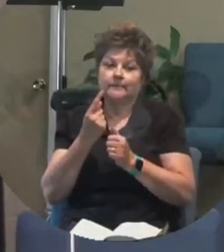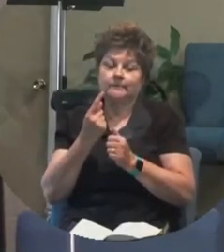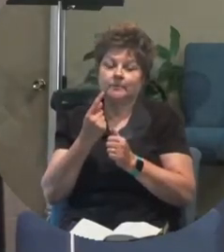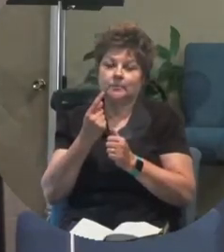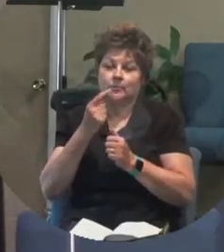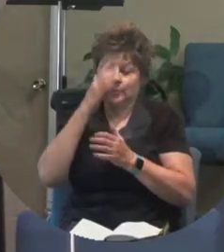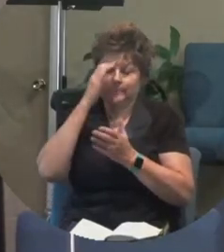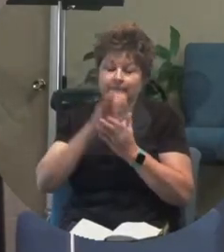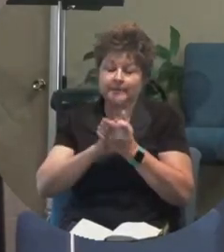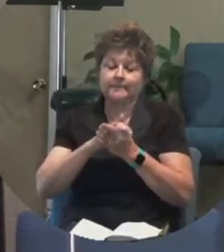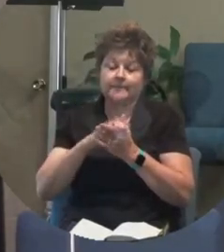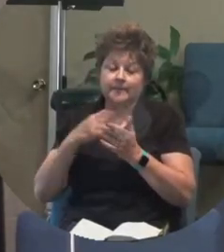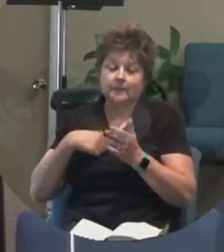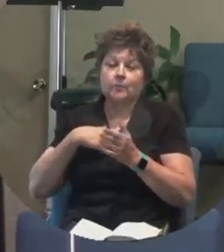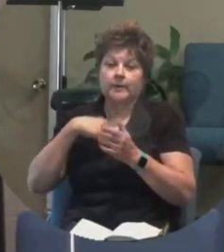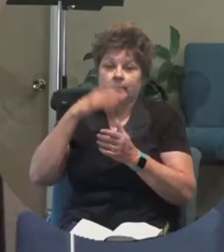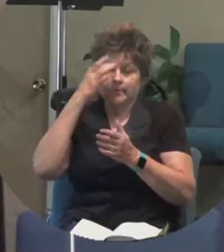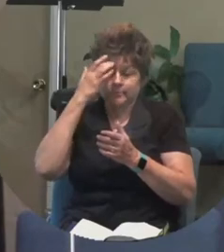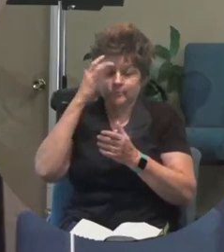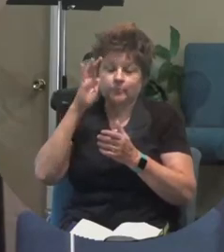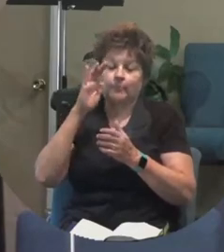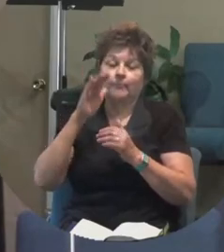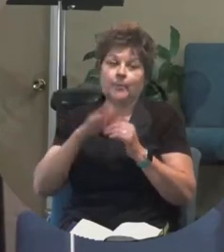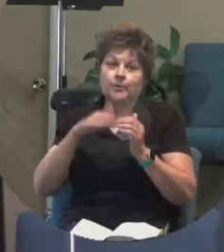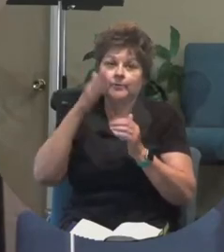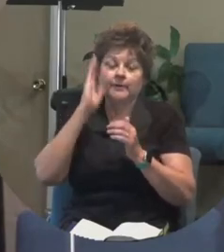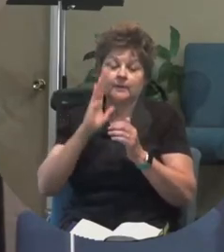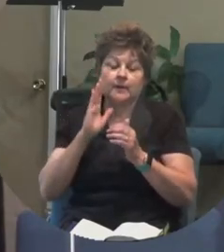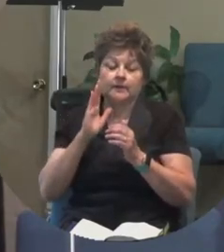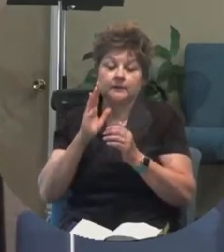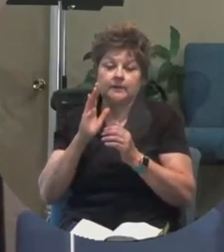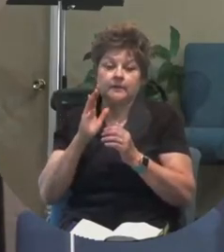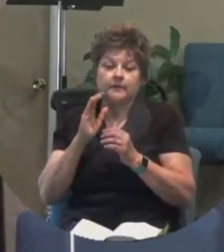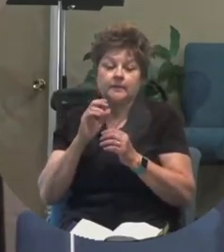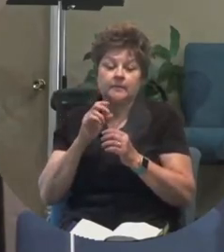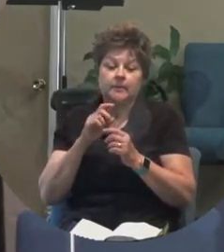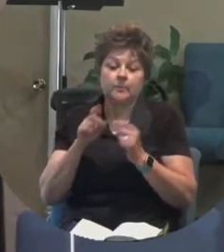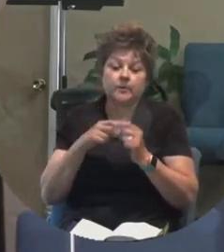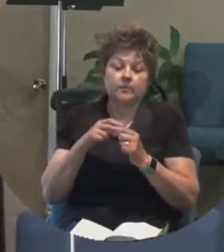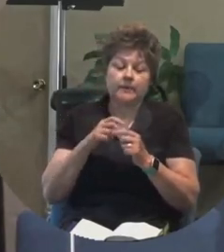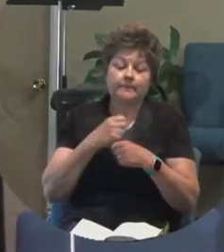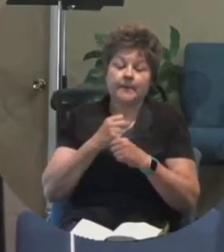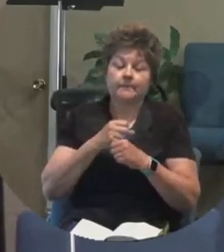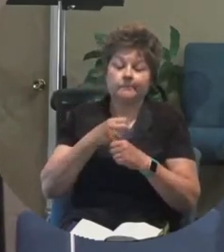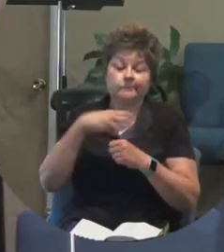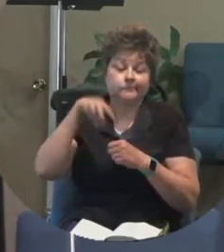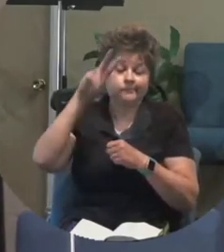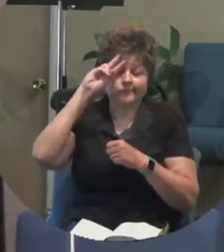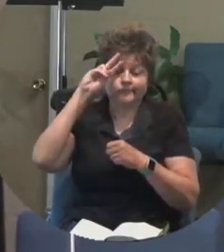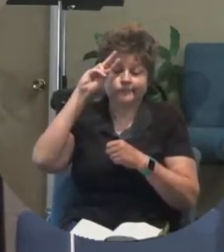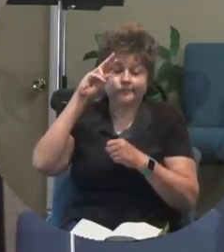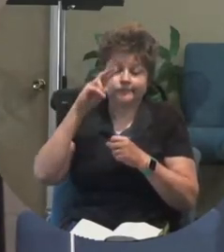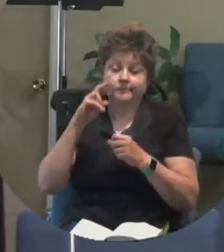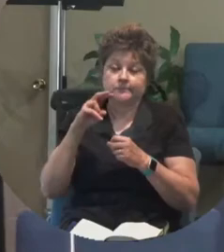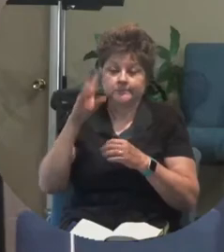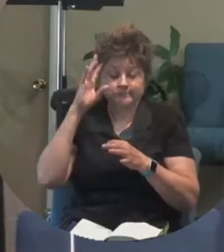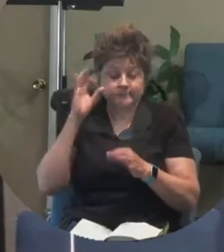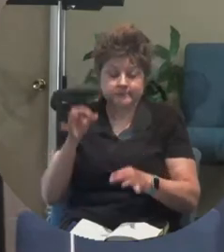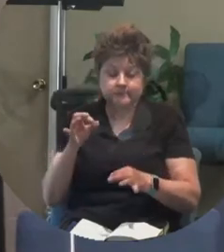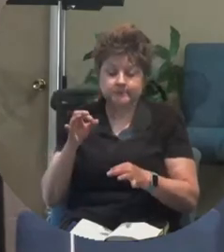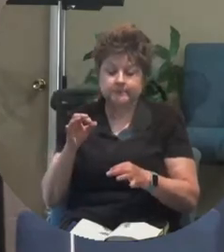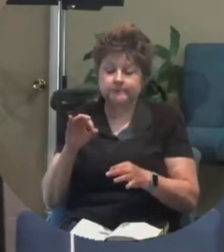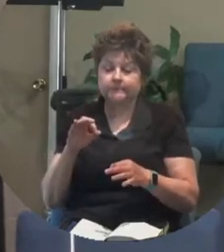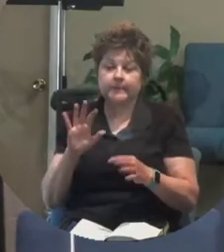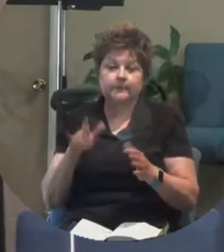for someone on the outside looking in, when we make bonehead decisions that are contrary to God's